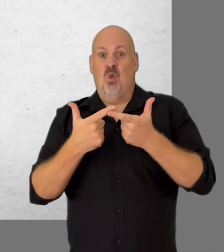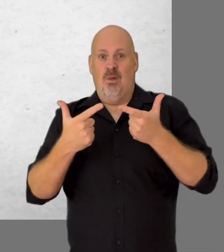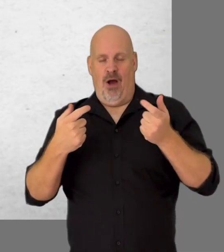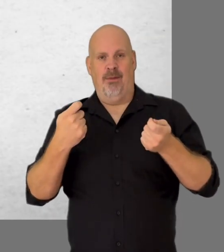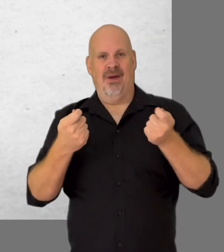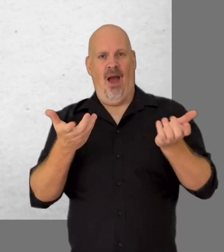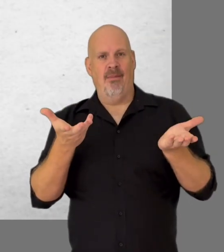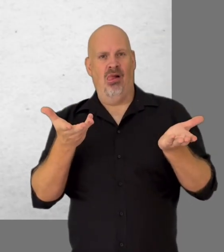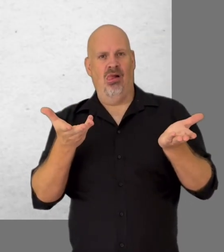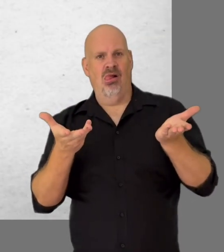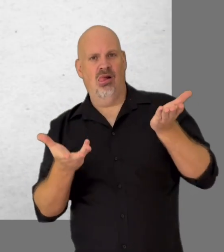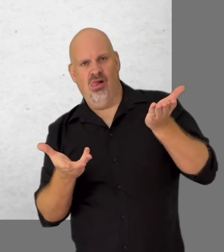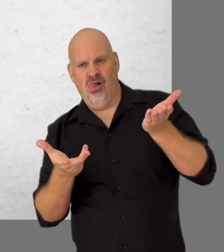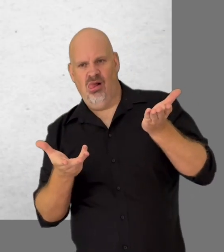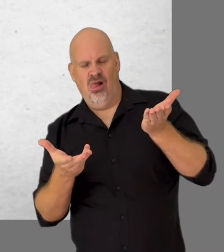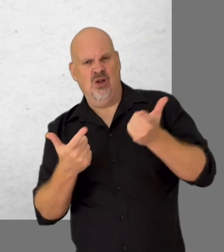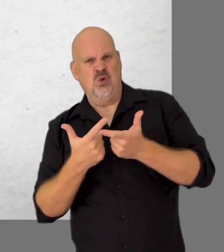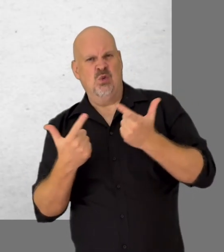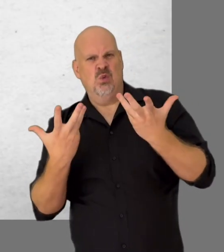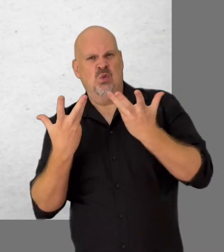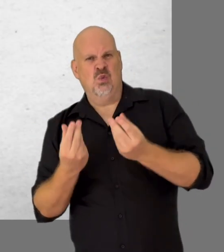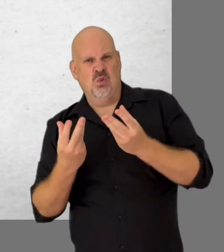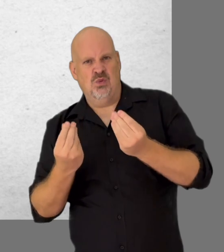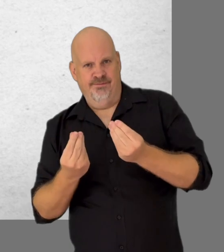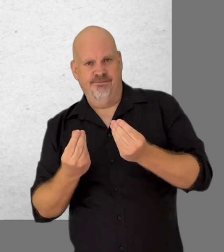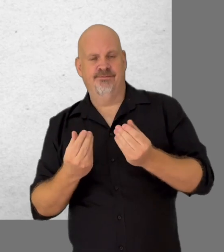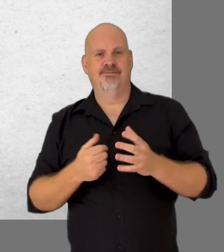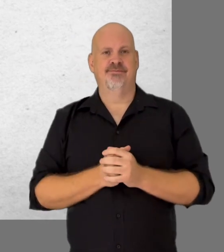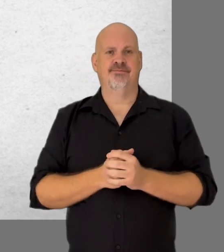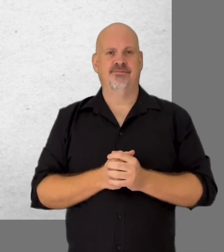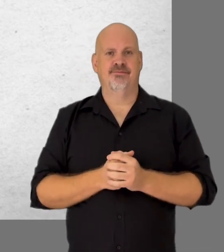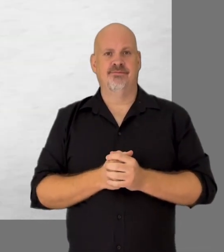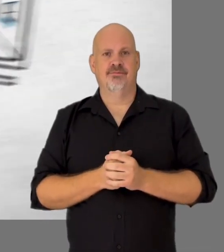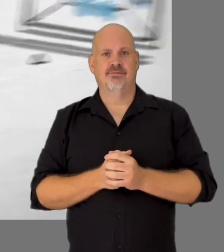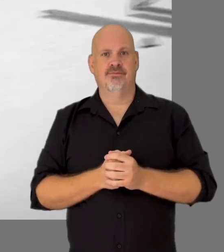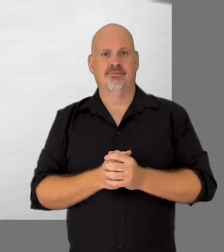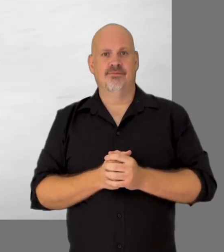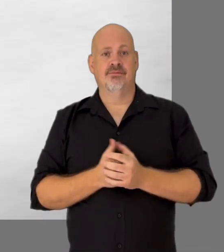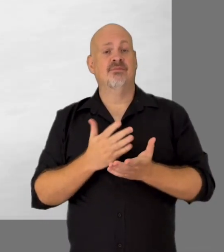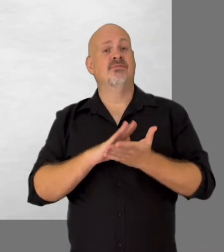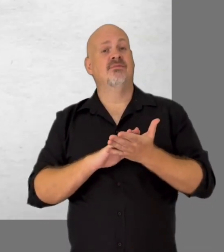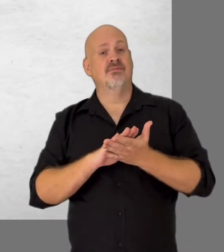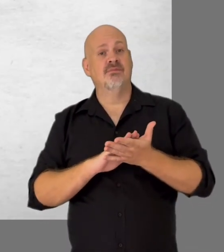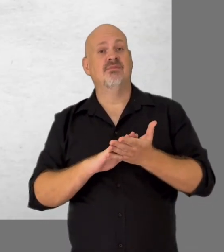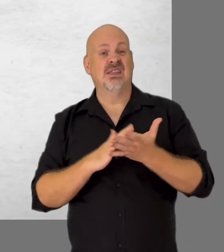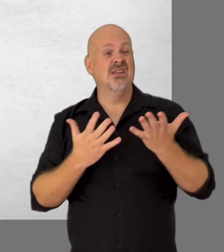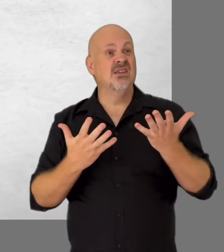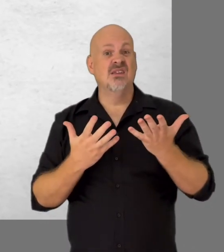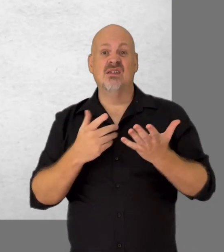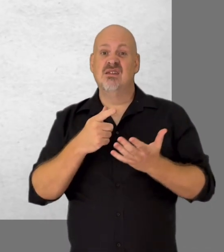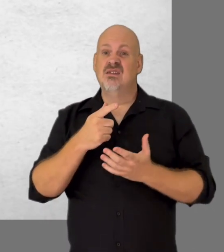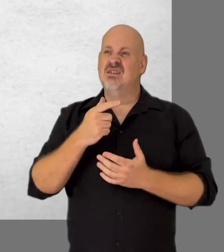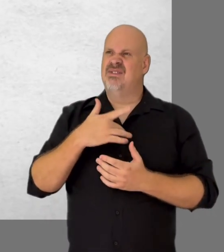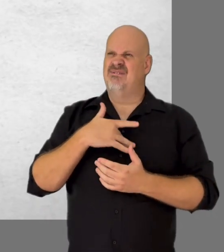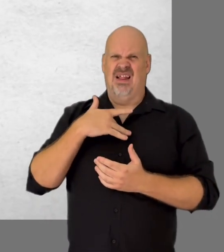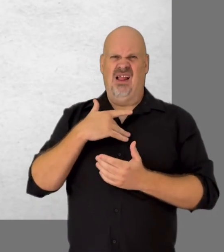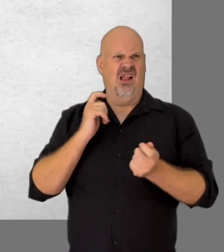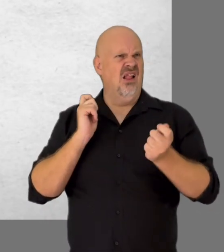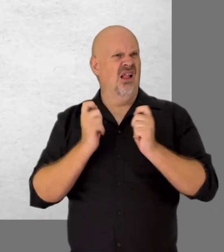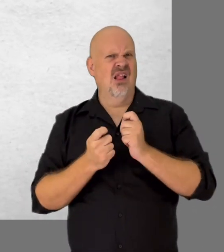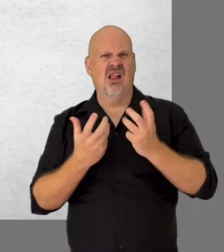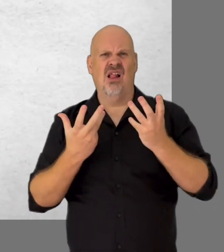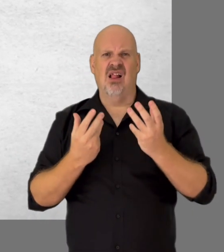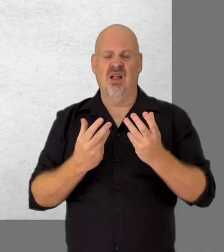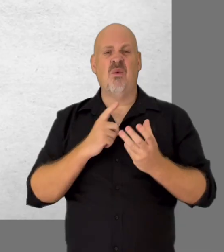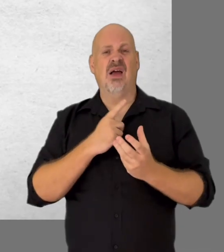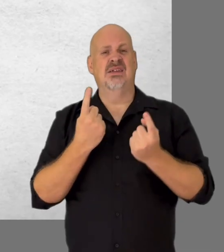need an excess of moisture, visible or not, that leads to an imbalance. What has changed? Has something stopped working?